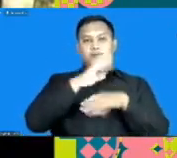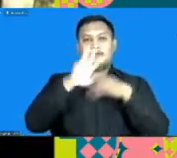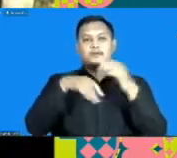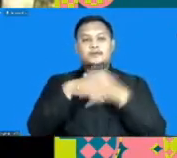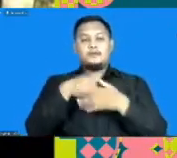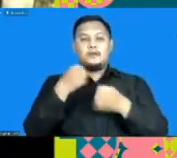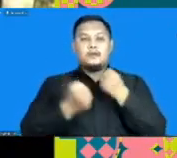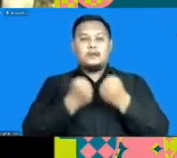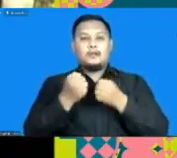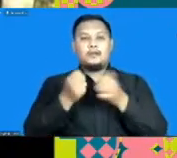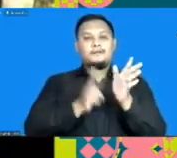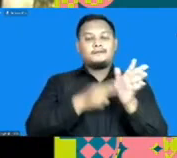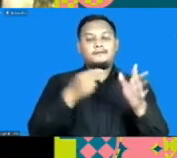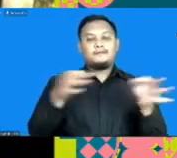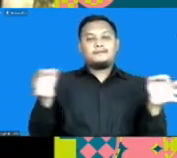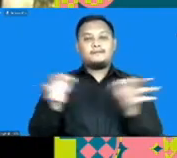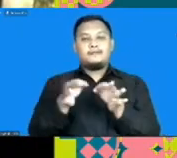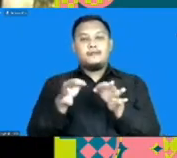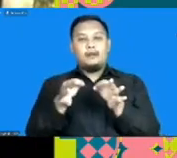I couldn't